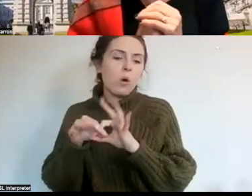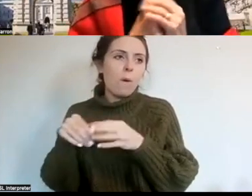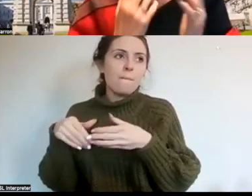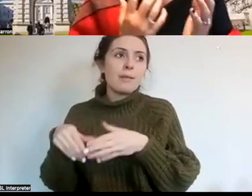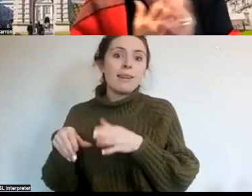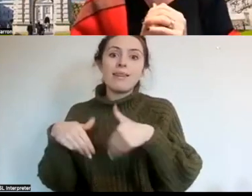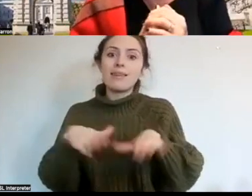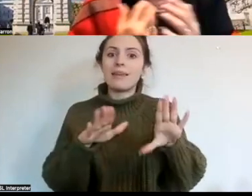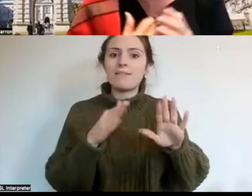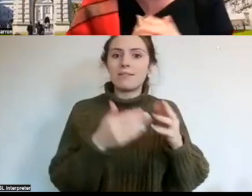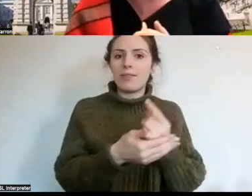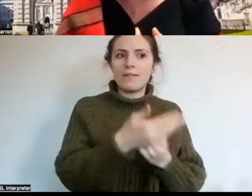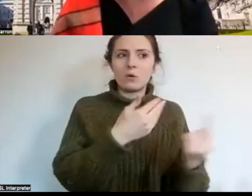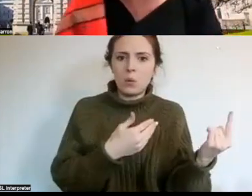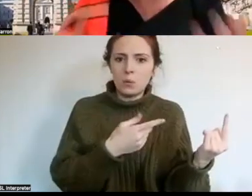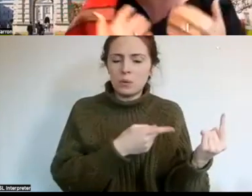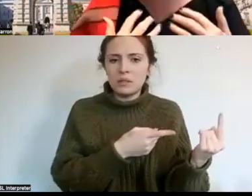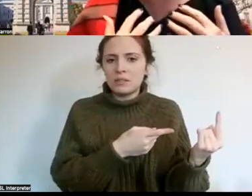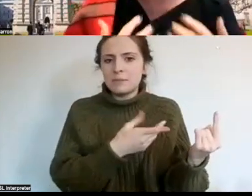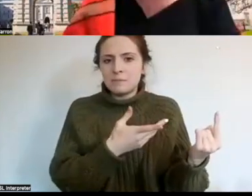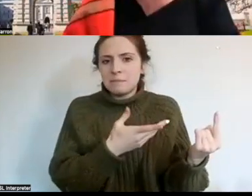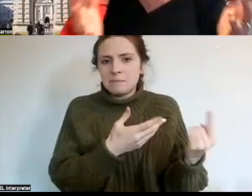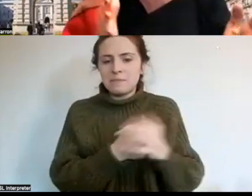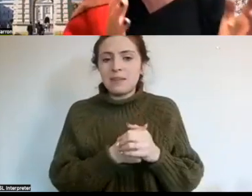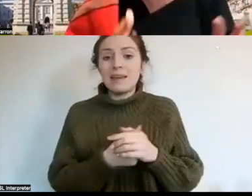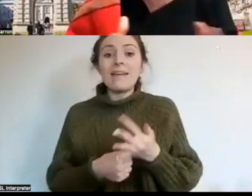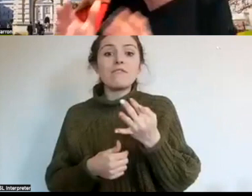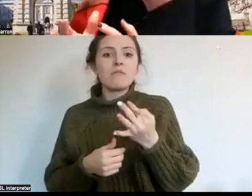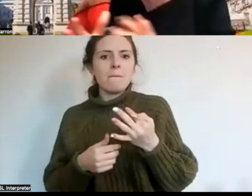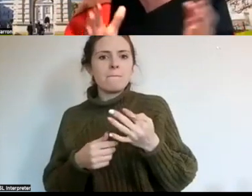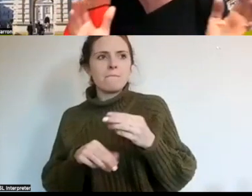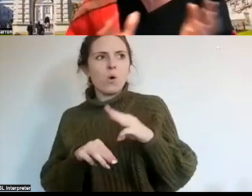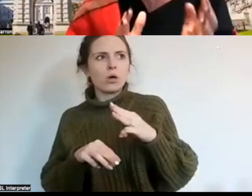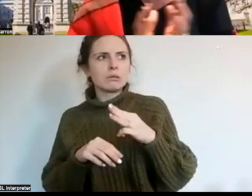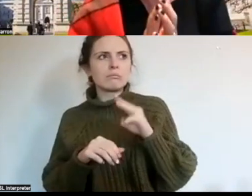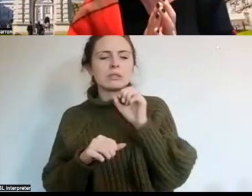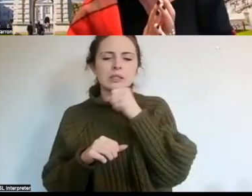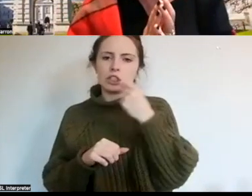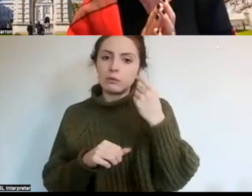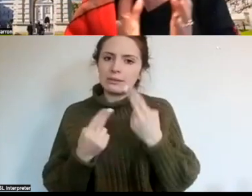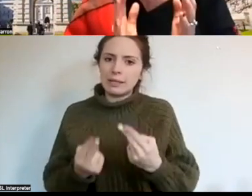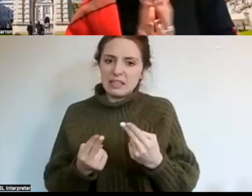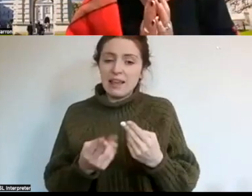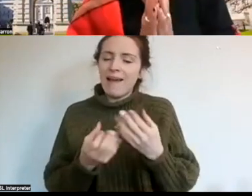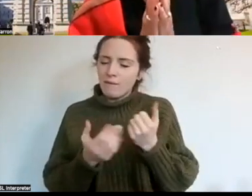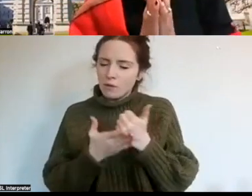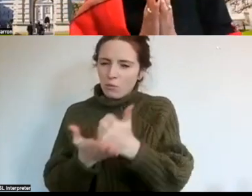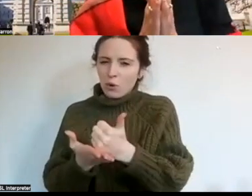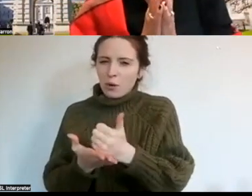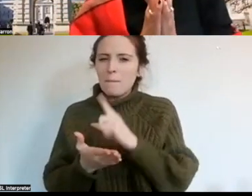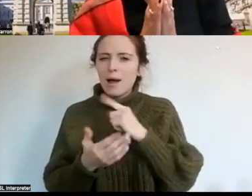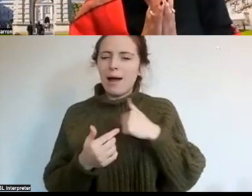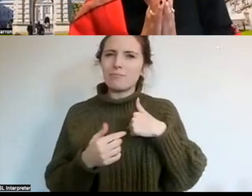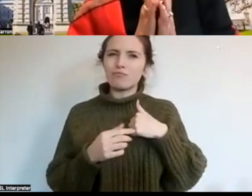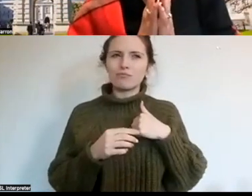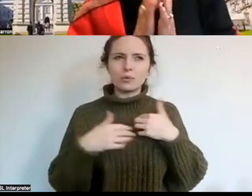severe or more intense needs, moved with the staffing and the group homes and the structures was okay for them. So the group that I'm most